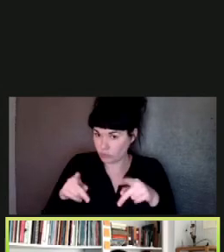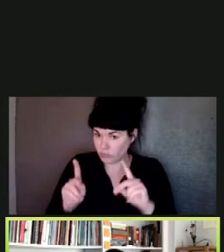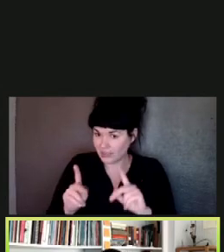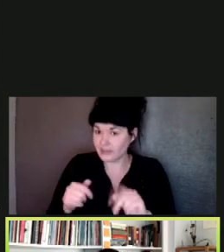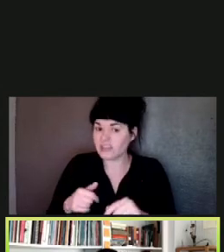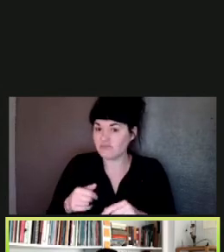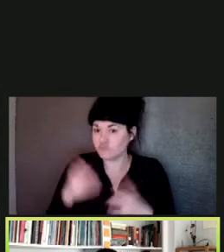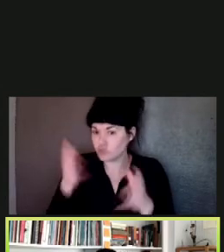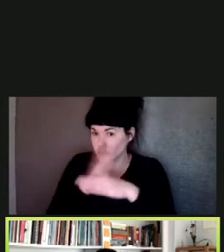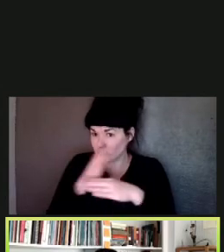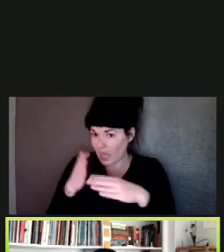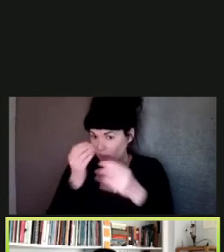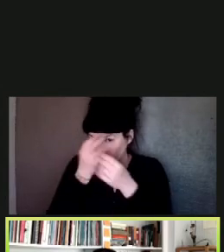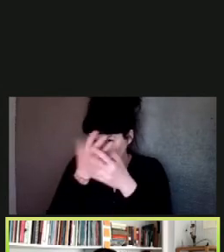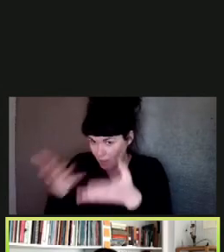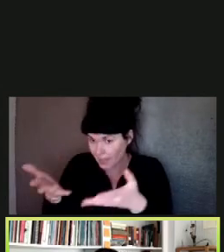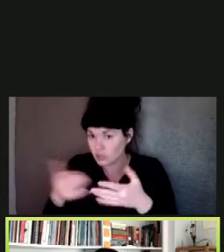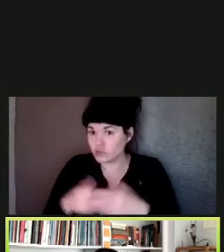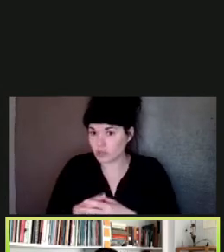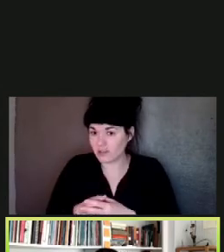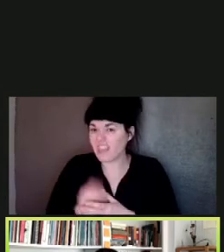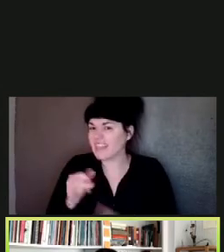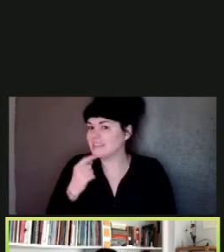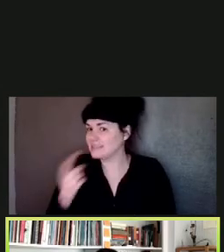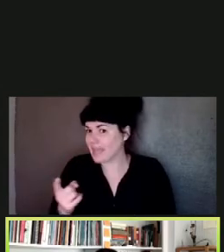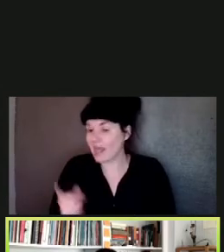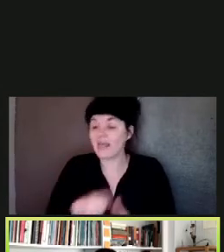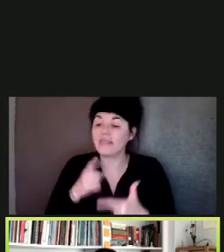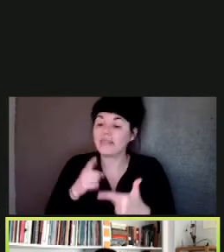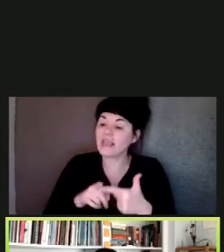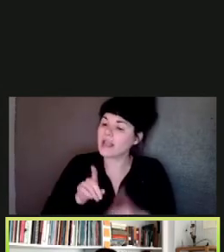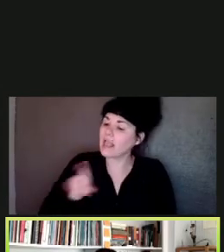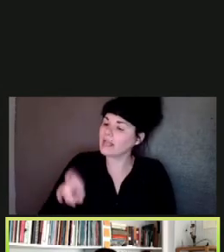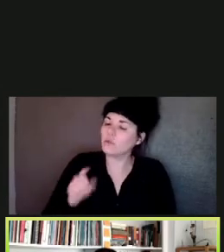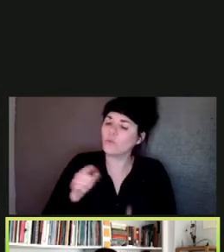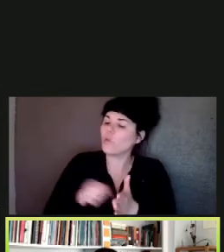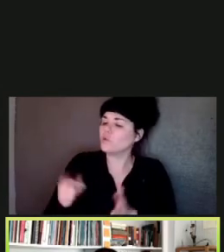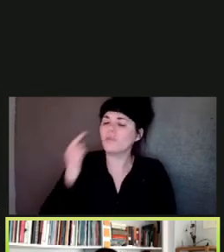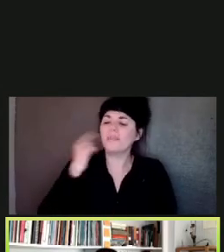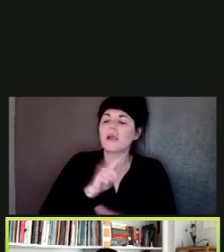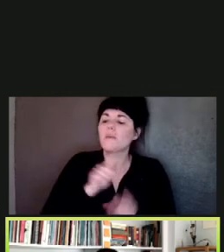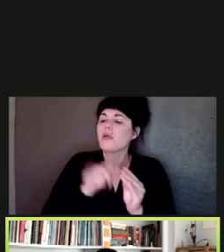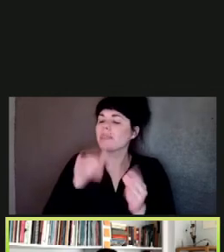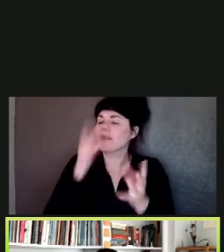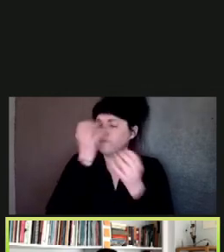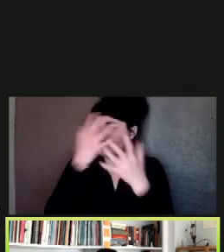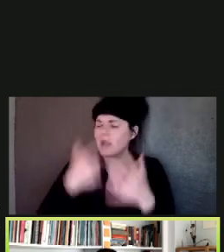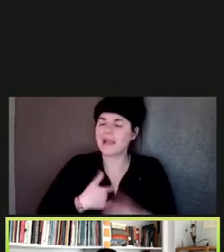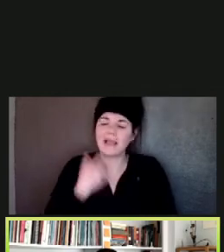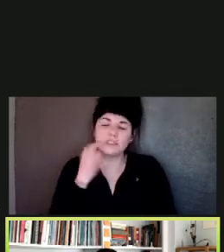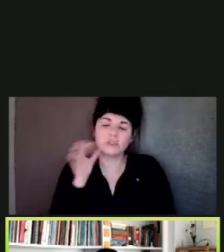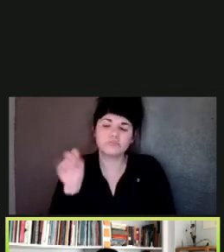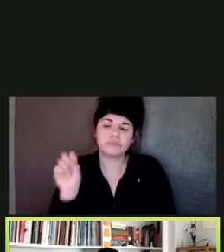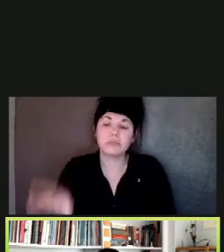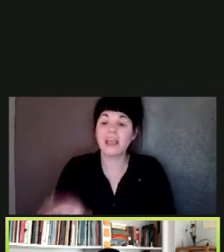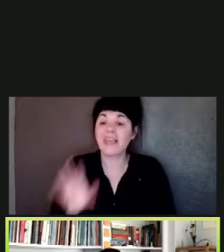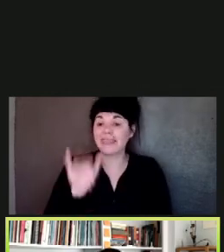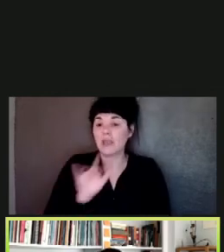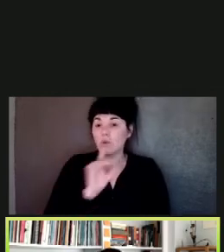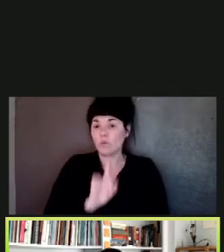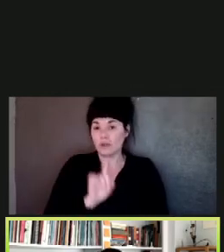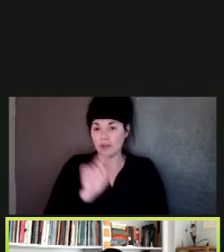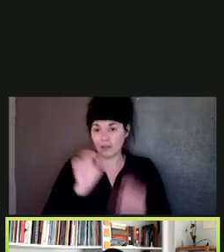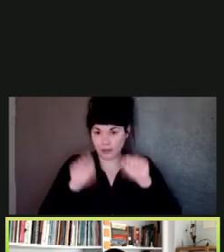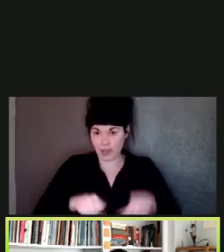they feel or think about the information you just shared. And so that technique can be really helpful, particularly if you're having a conversation